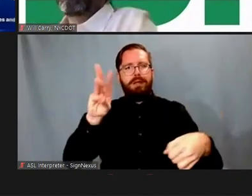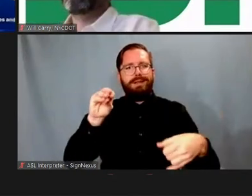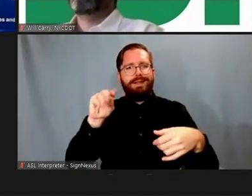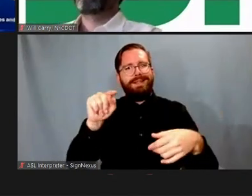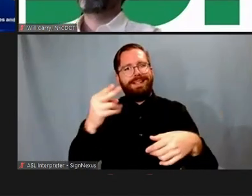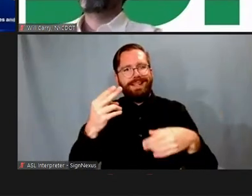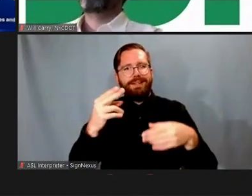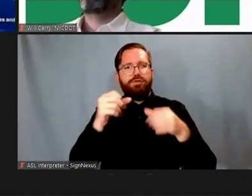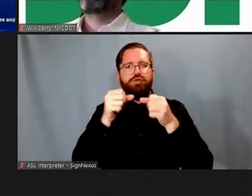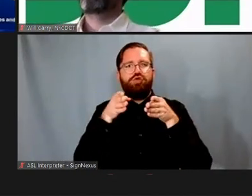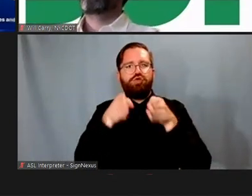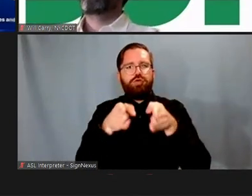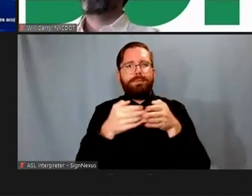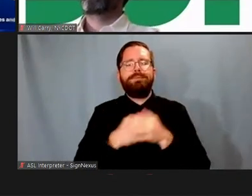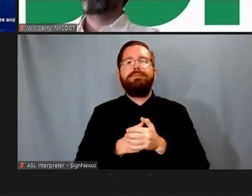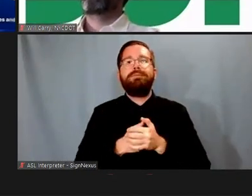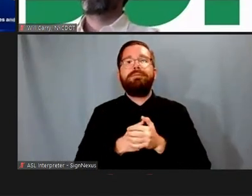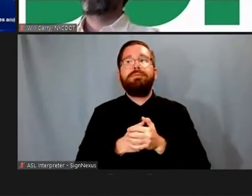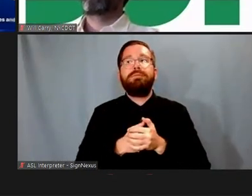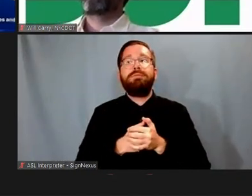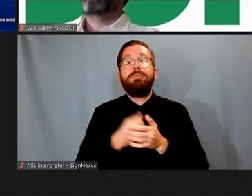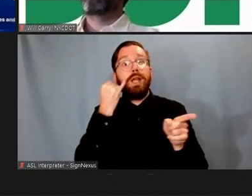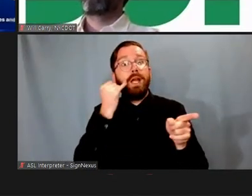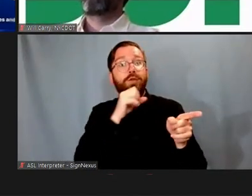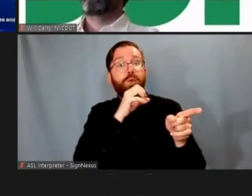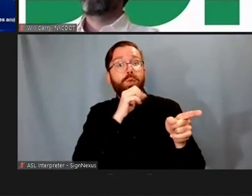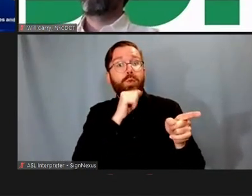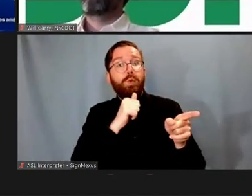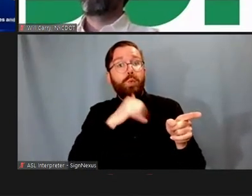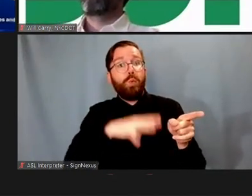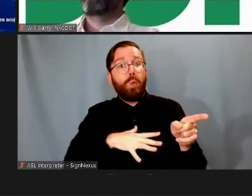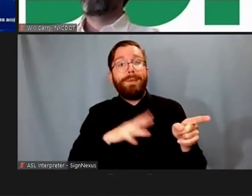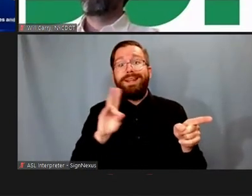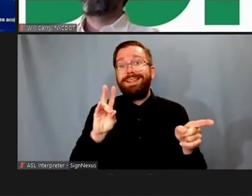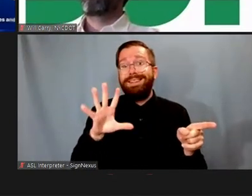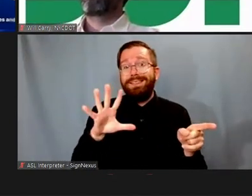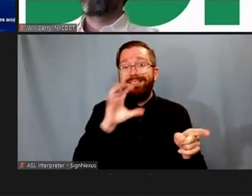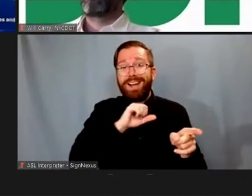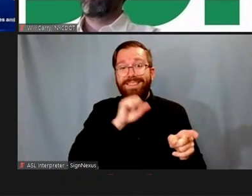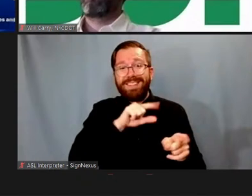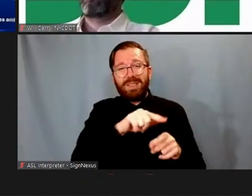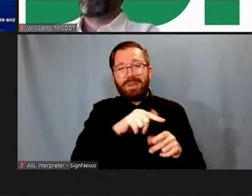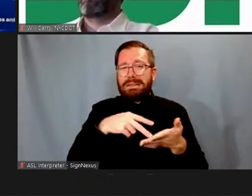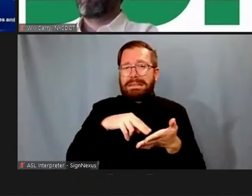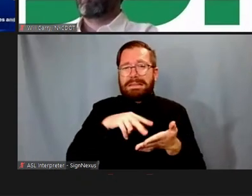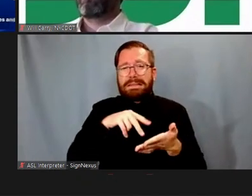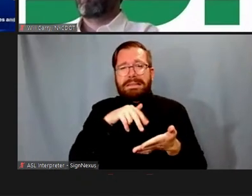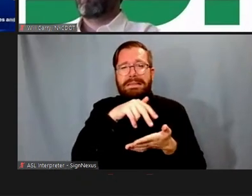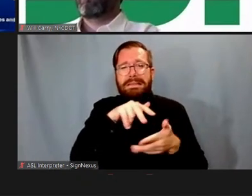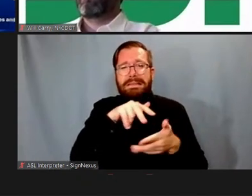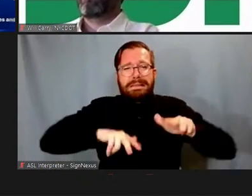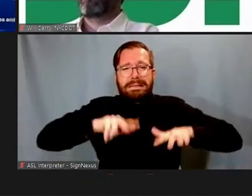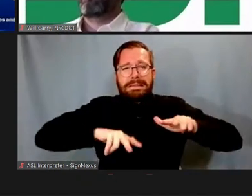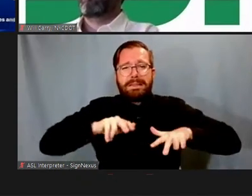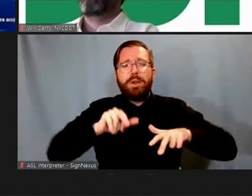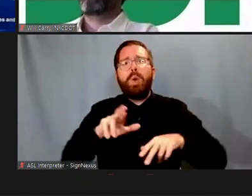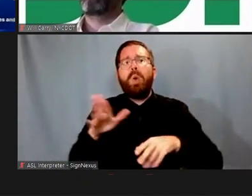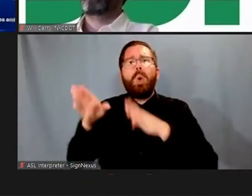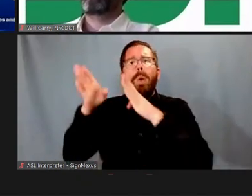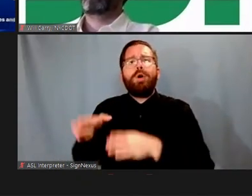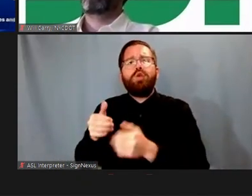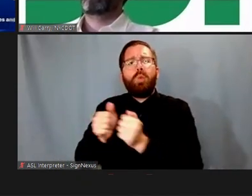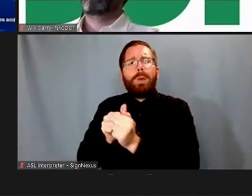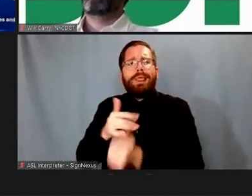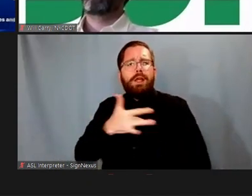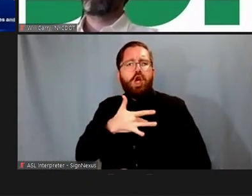woman of 75 who is unstable on her feet or a man suffering from cardiac or respiratory issues is going to be able to